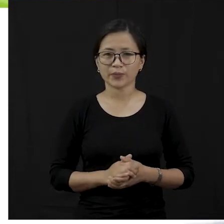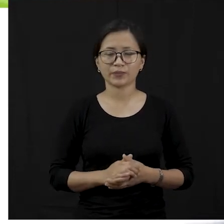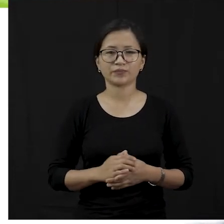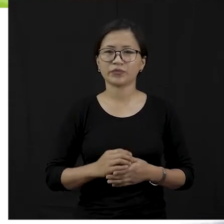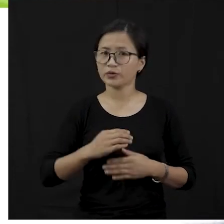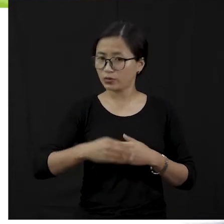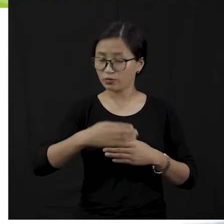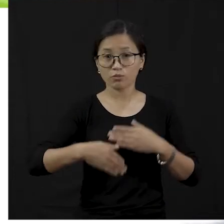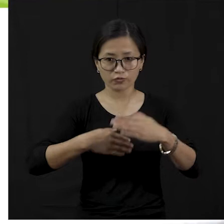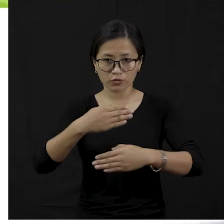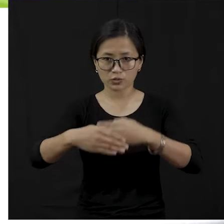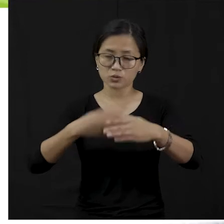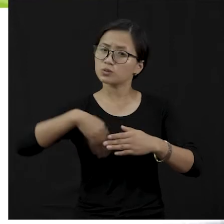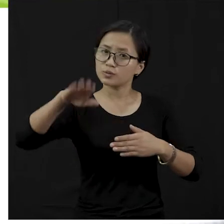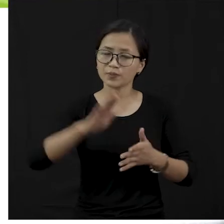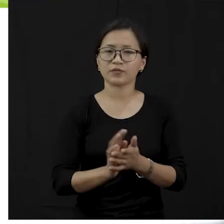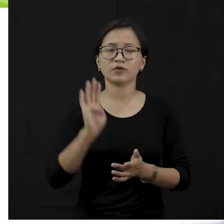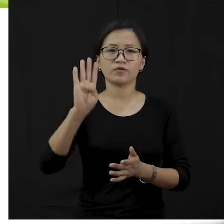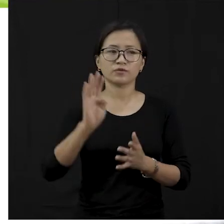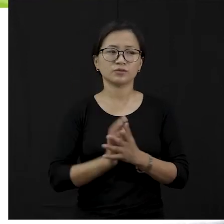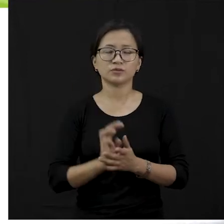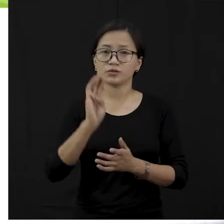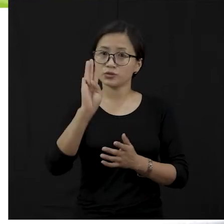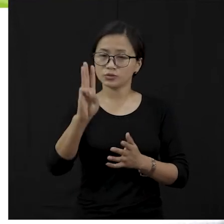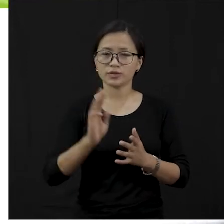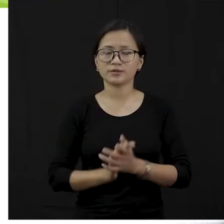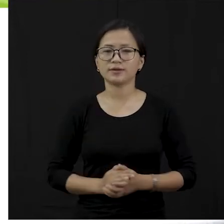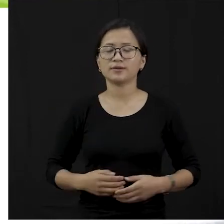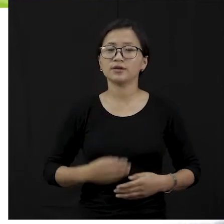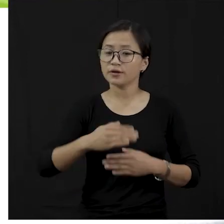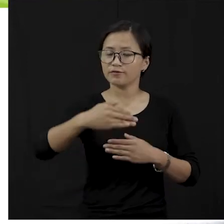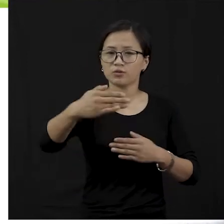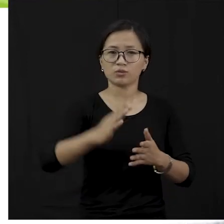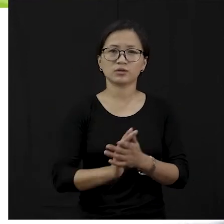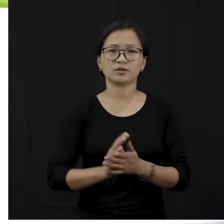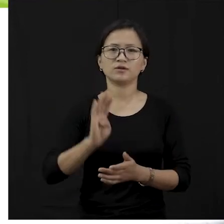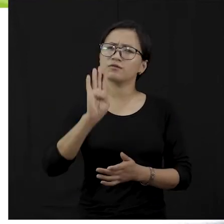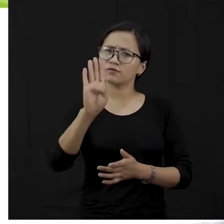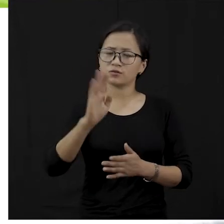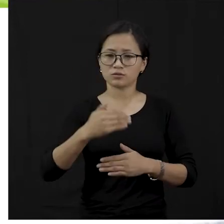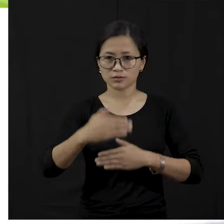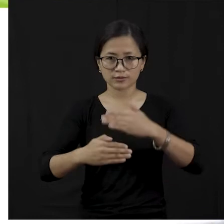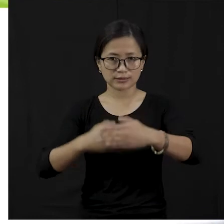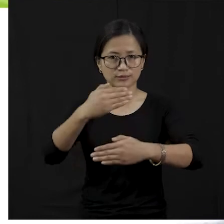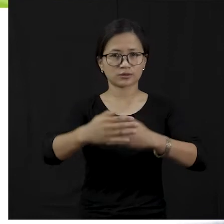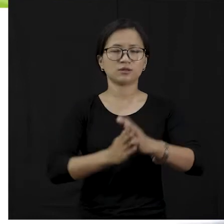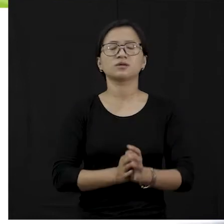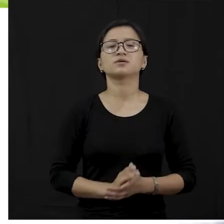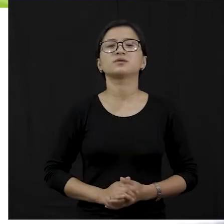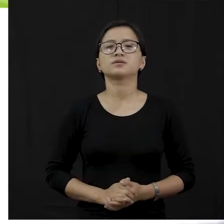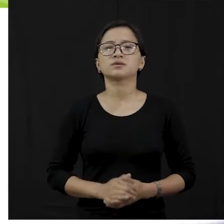4 steps. First you start from 3, then go forward 4 steps. 1,